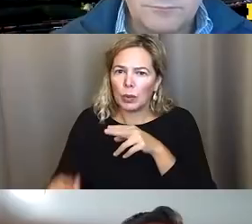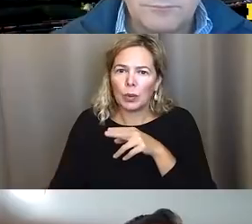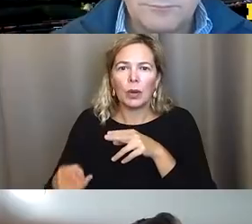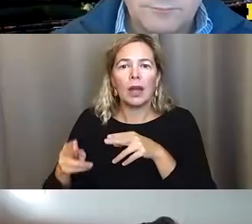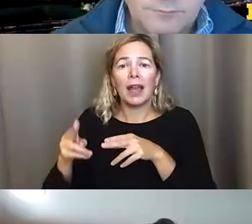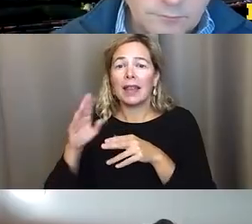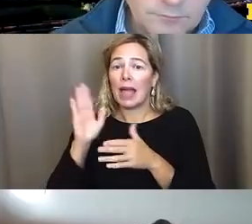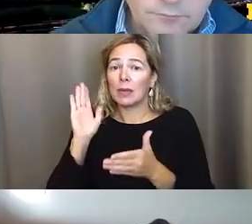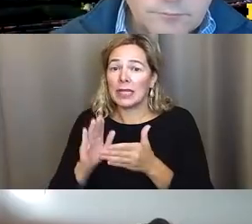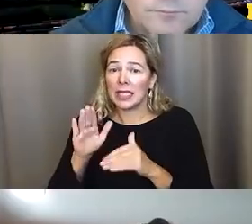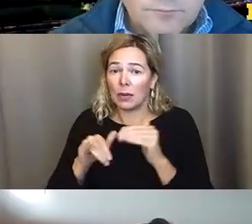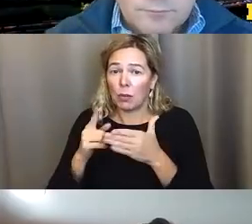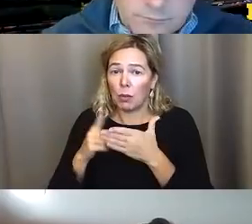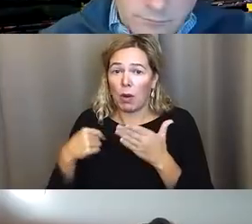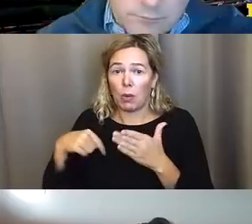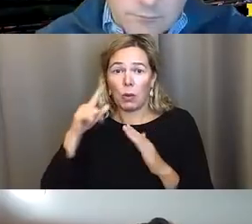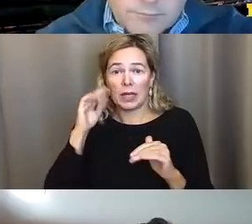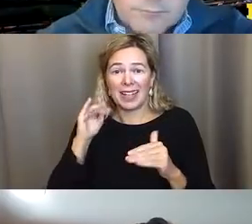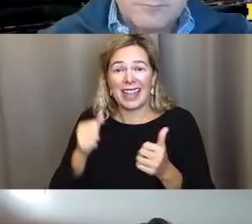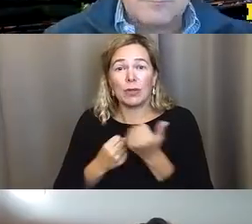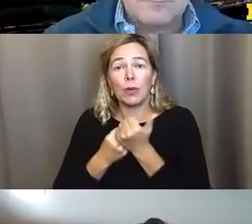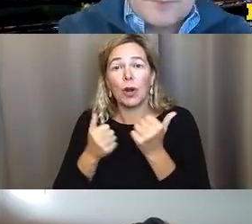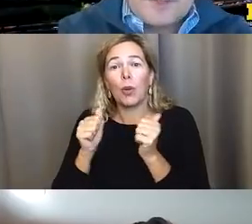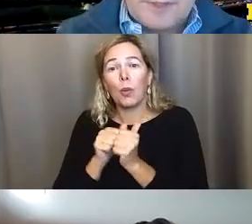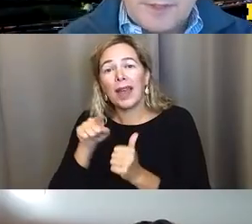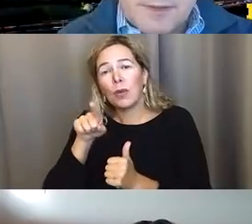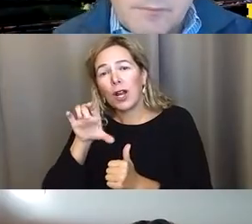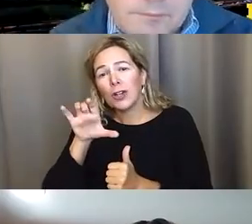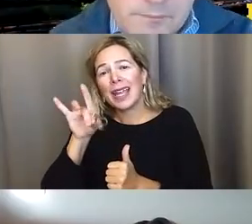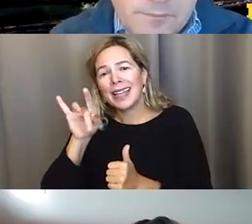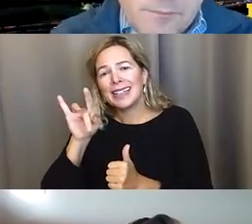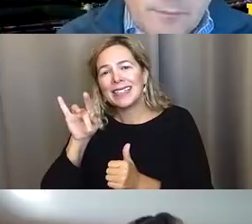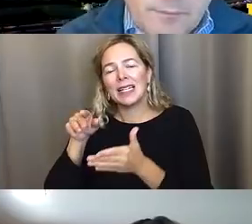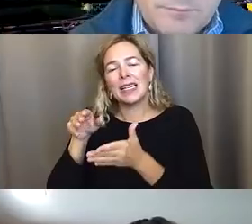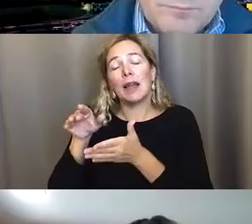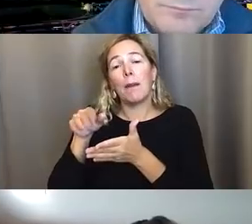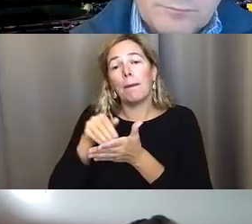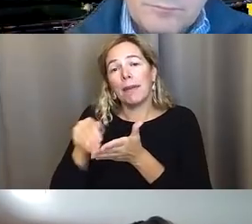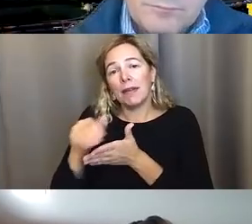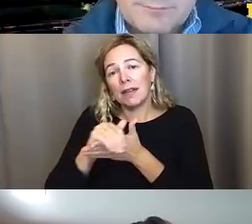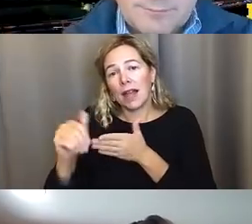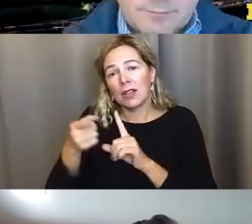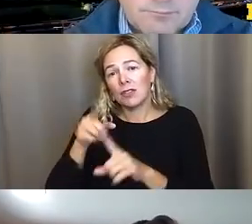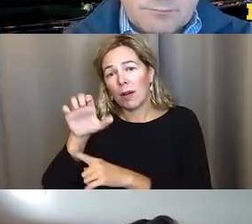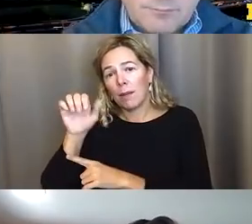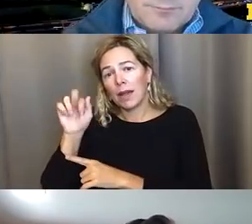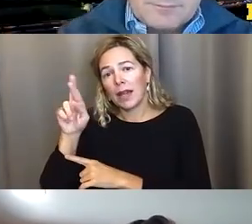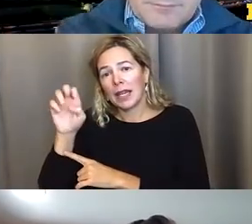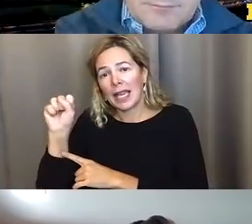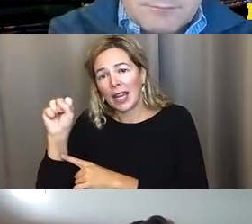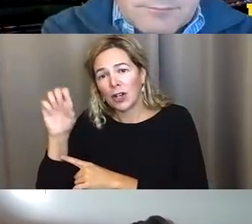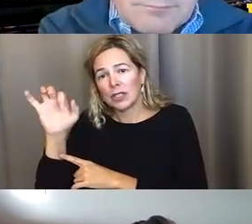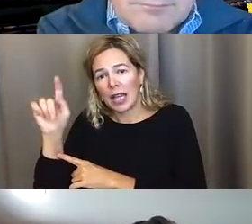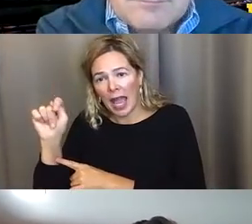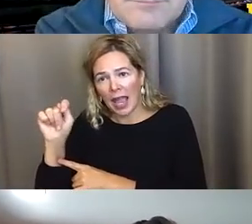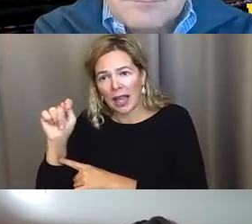was supported by $118 million of CARES Act funding. So we ended up at that 130 range because when we made those